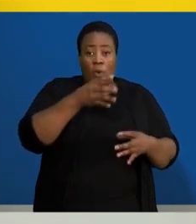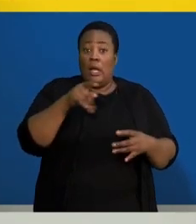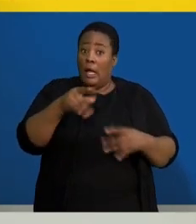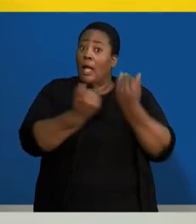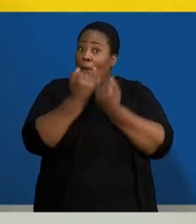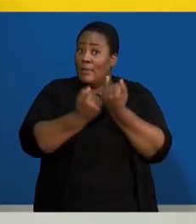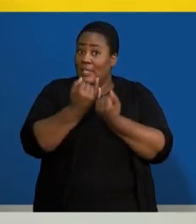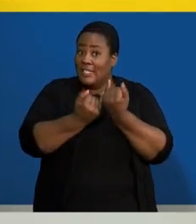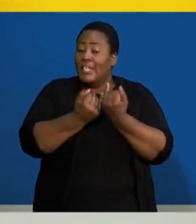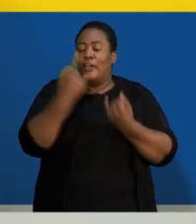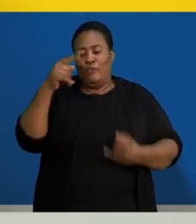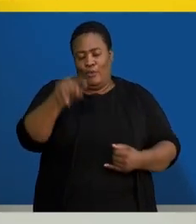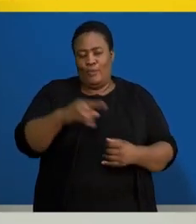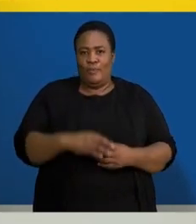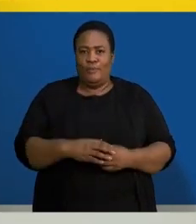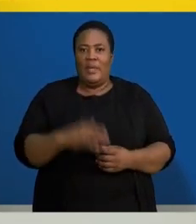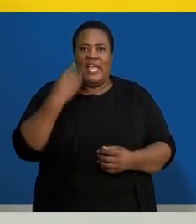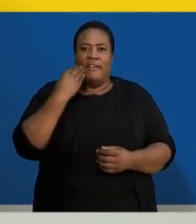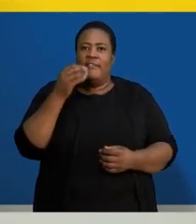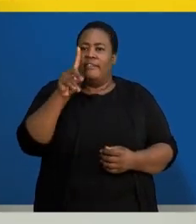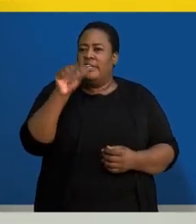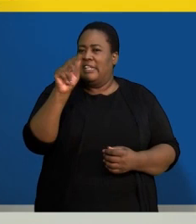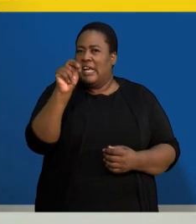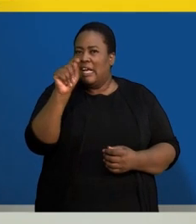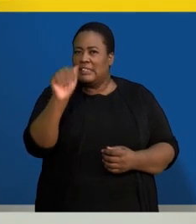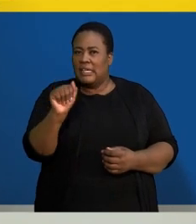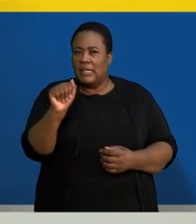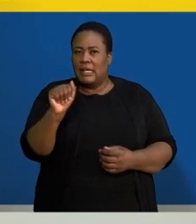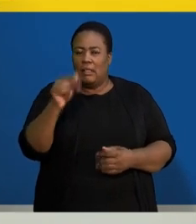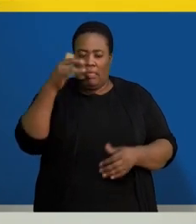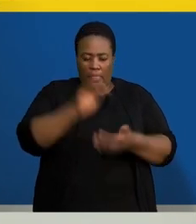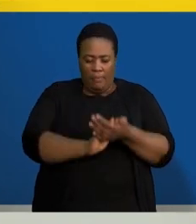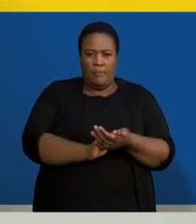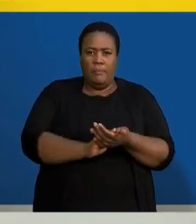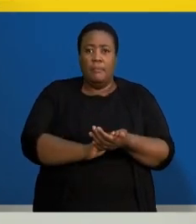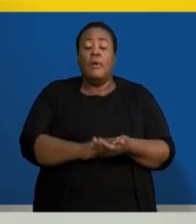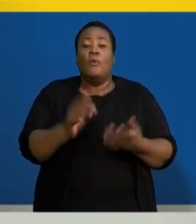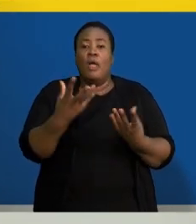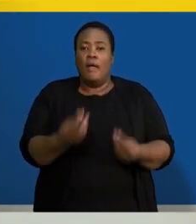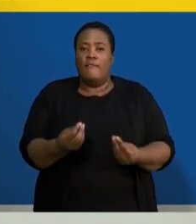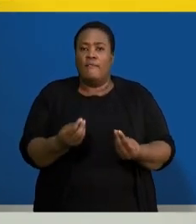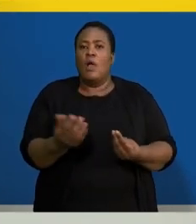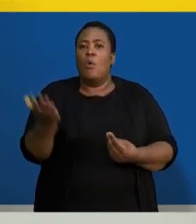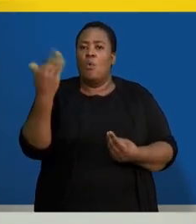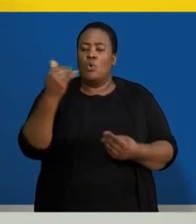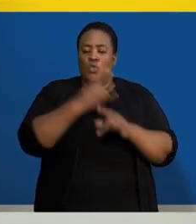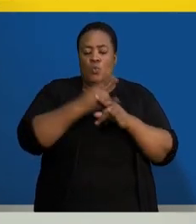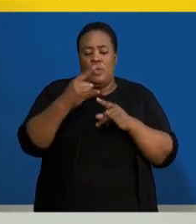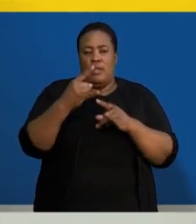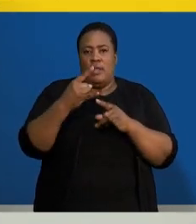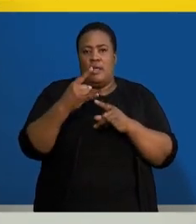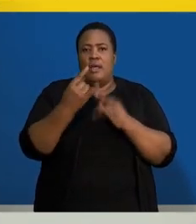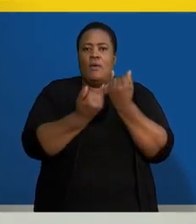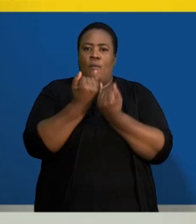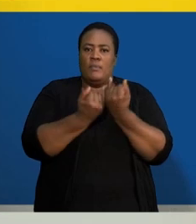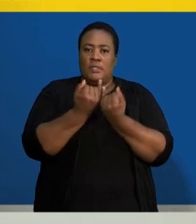is exactly for you. Waza Matrix is bringing you #WazaWinner competition, where 2 Matrix stand a